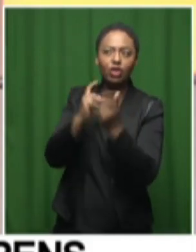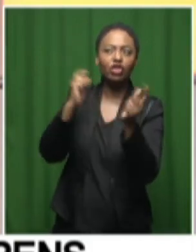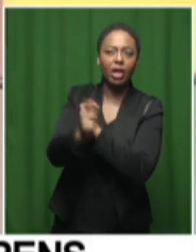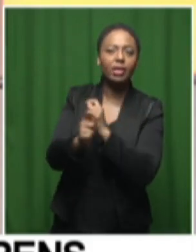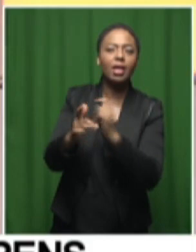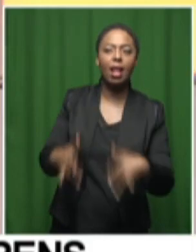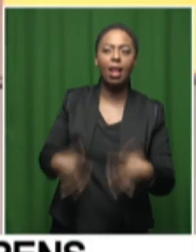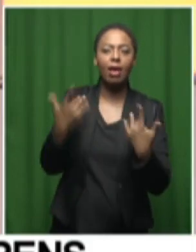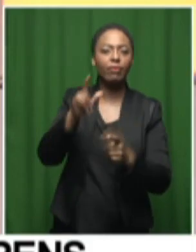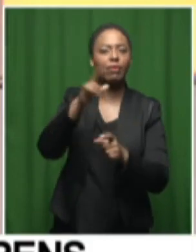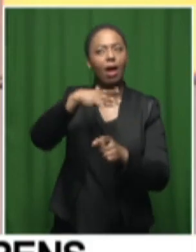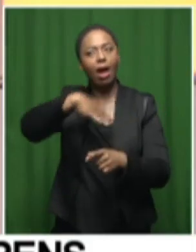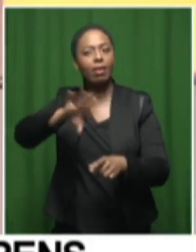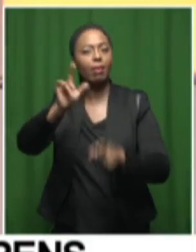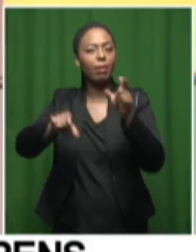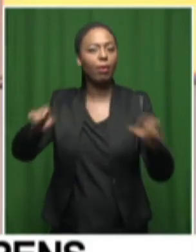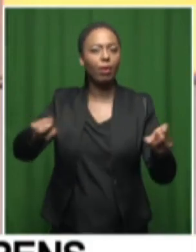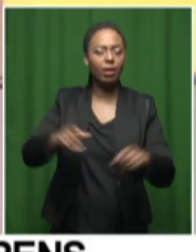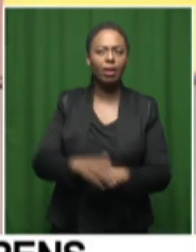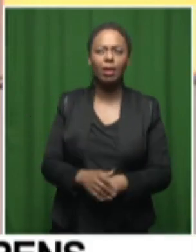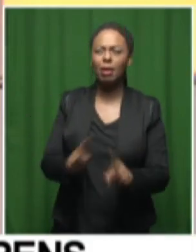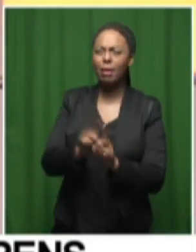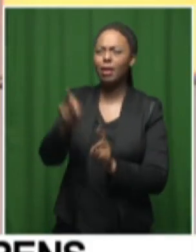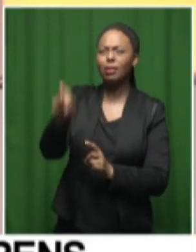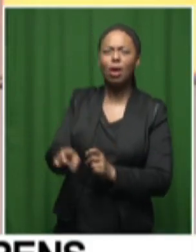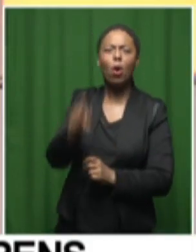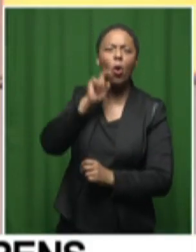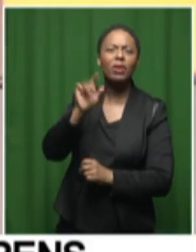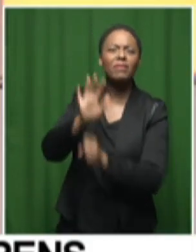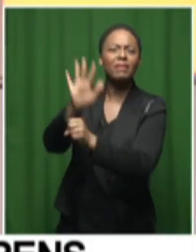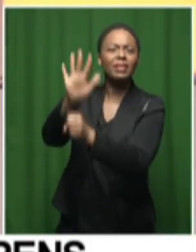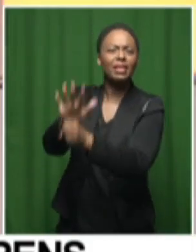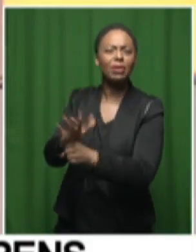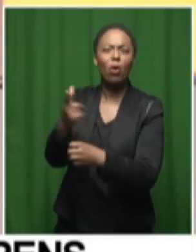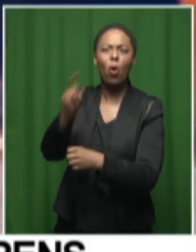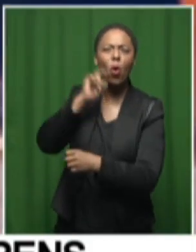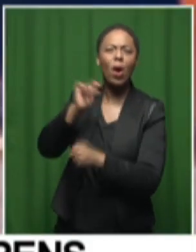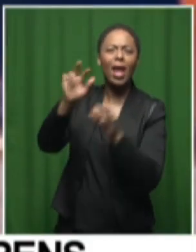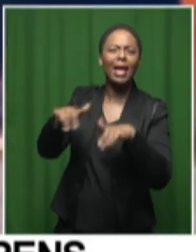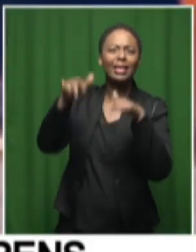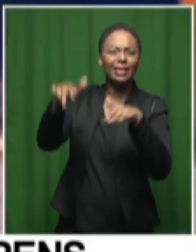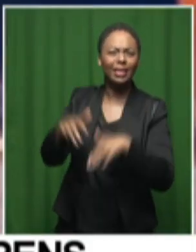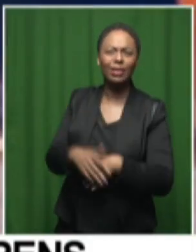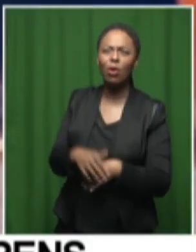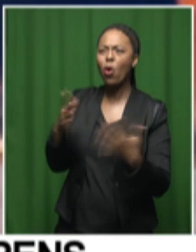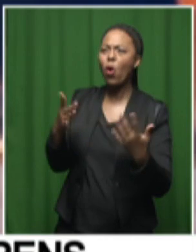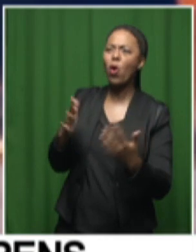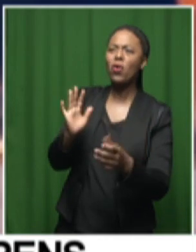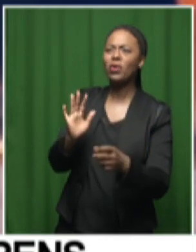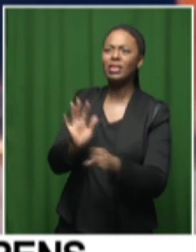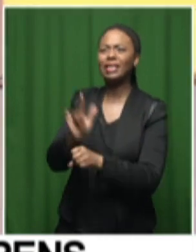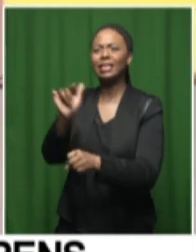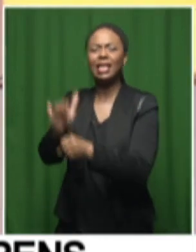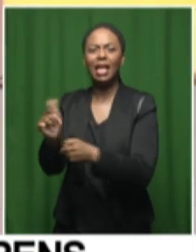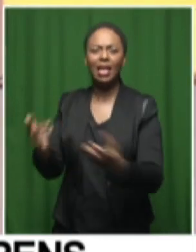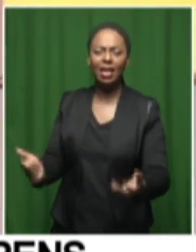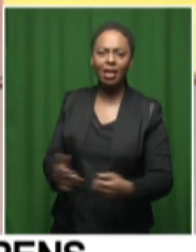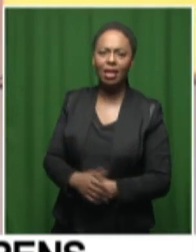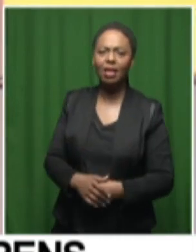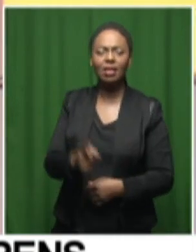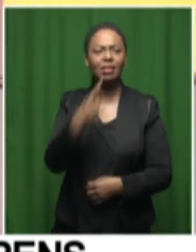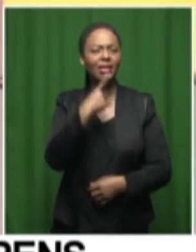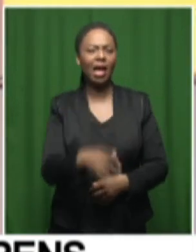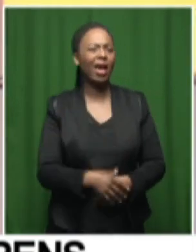to see? And you're thinking, Mara, you're 15 or you're 16 or you're 18. And it's like, ageism, Lali. Don't